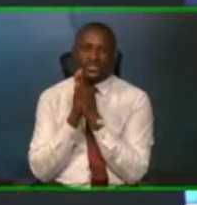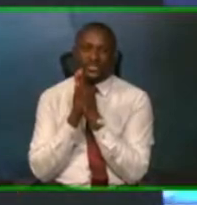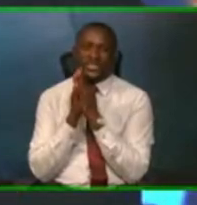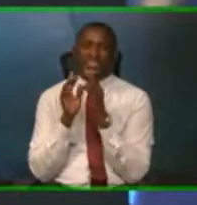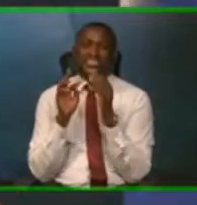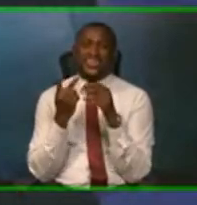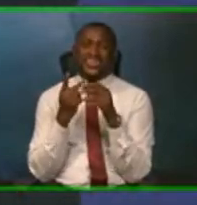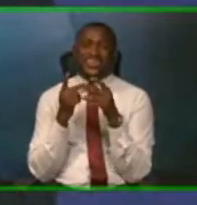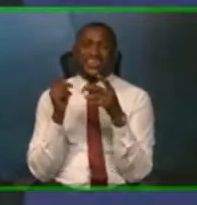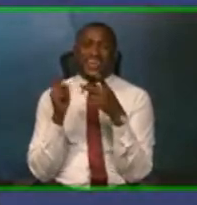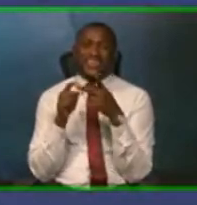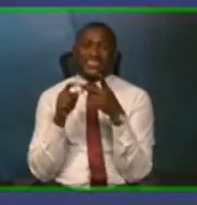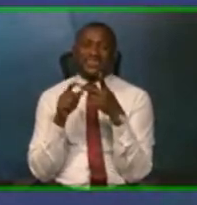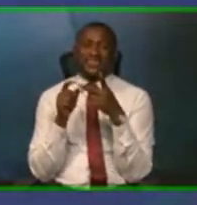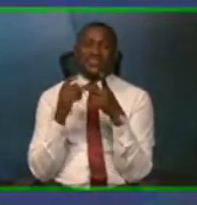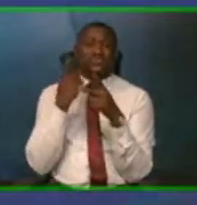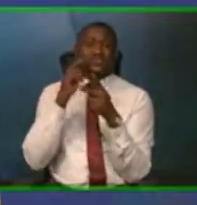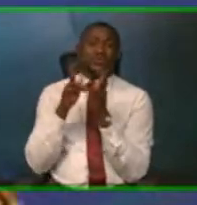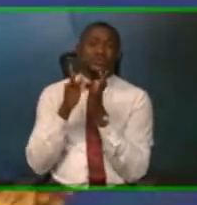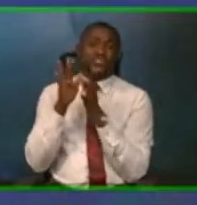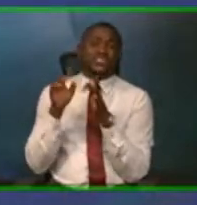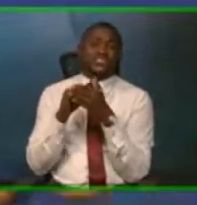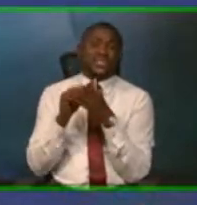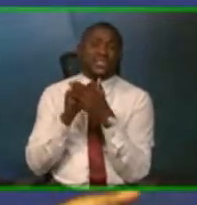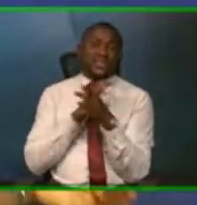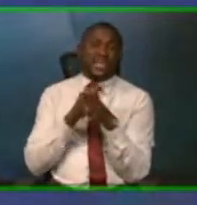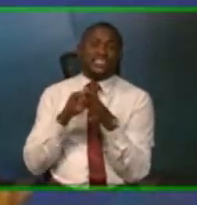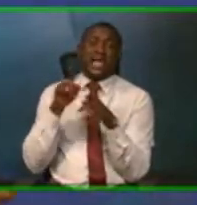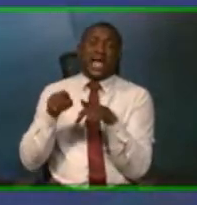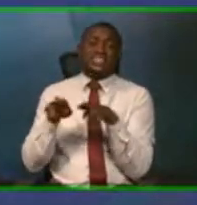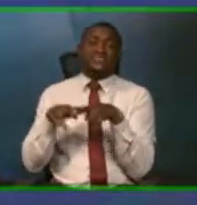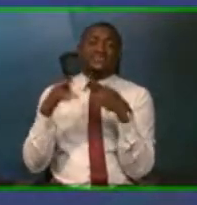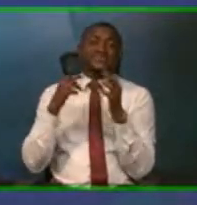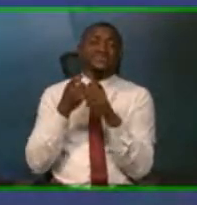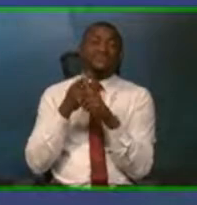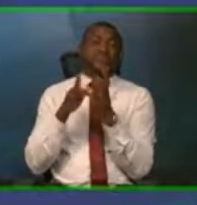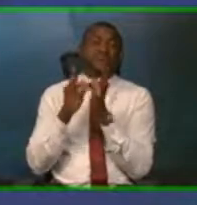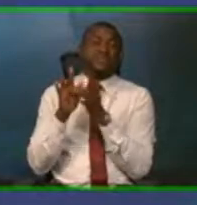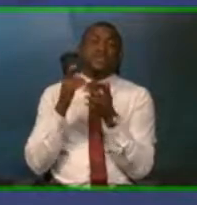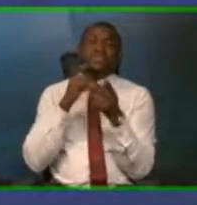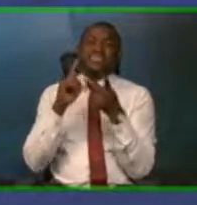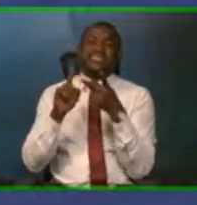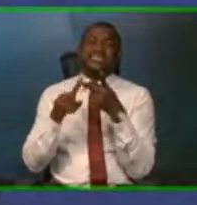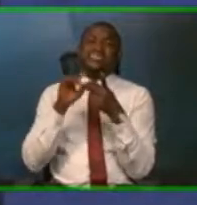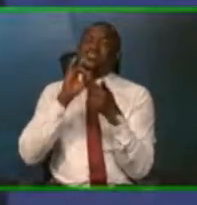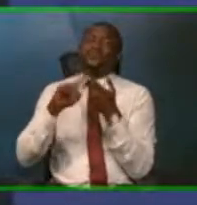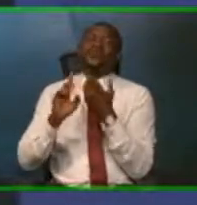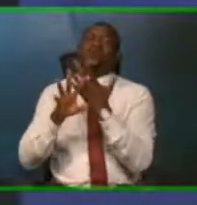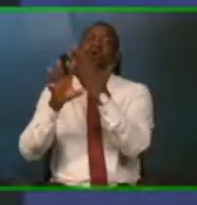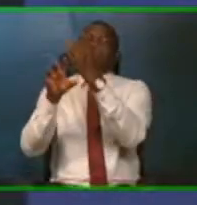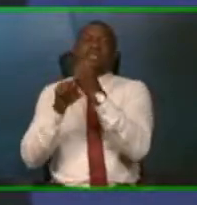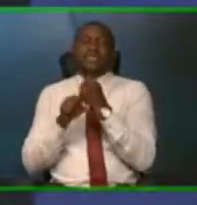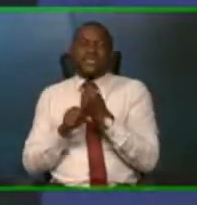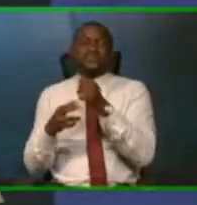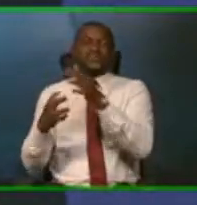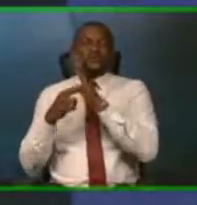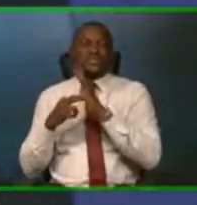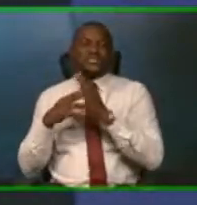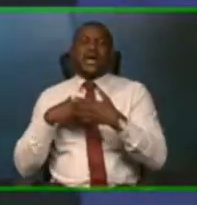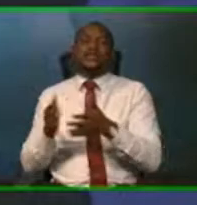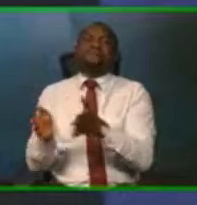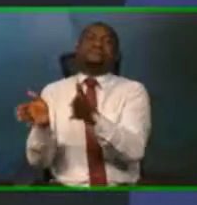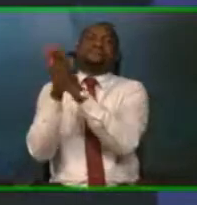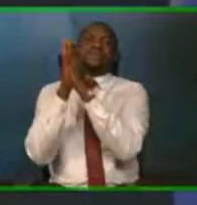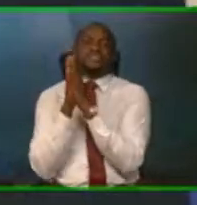assignment of prayer to the believer in Christ, as revealed from scripture, is for obtaining requests and making